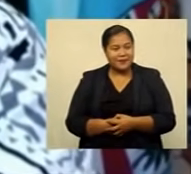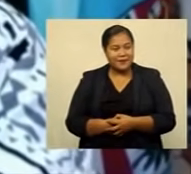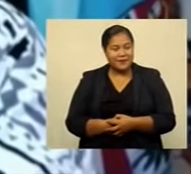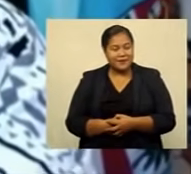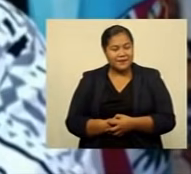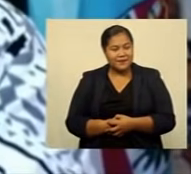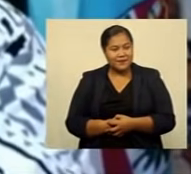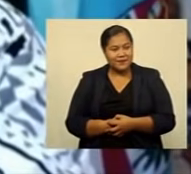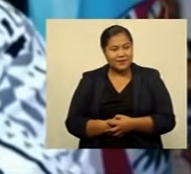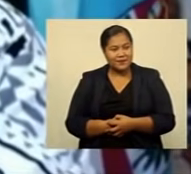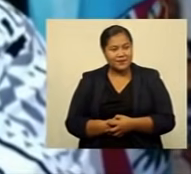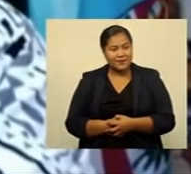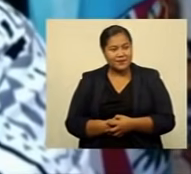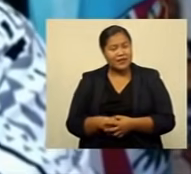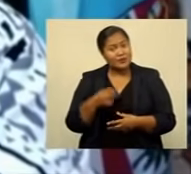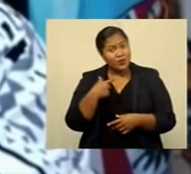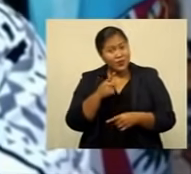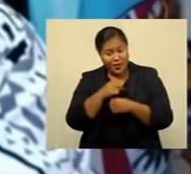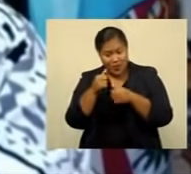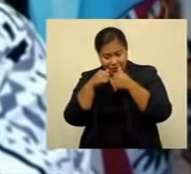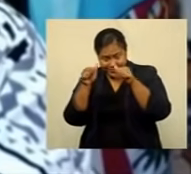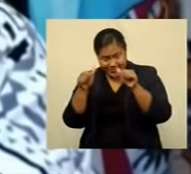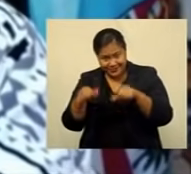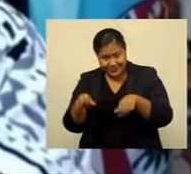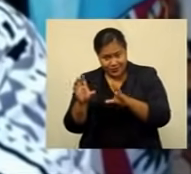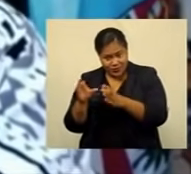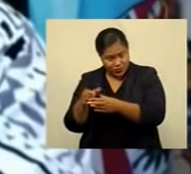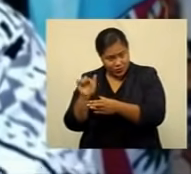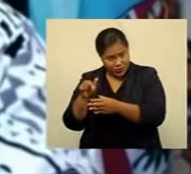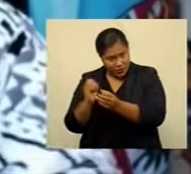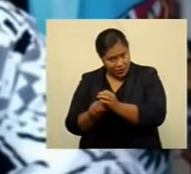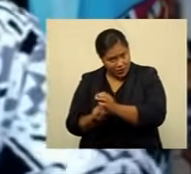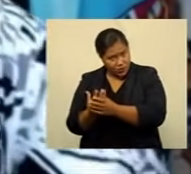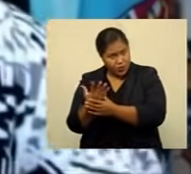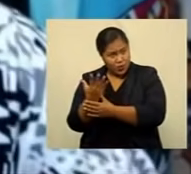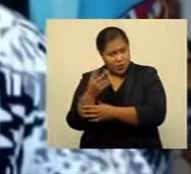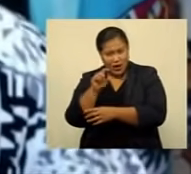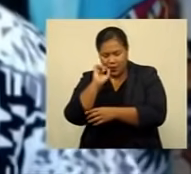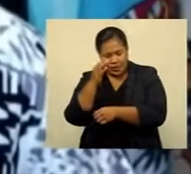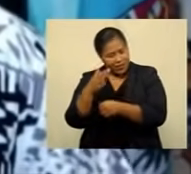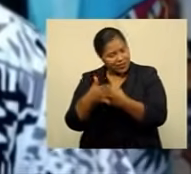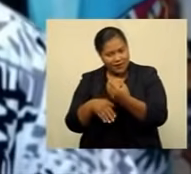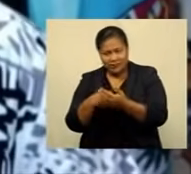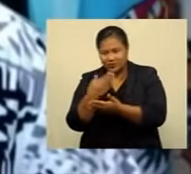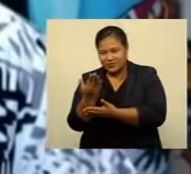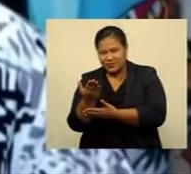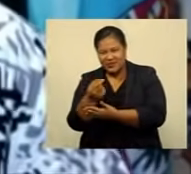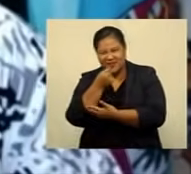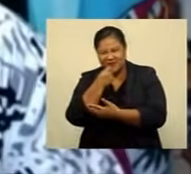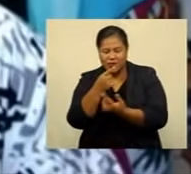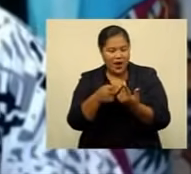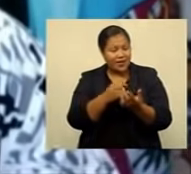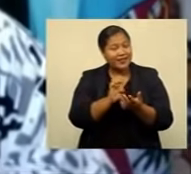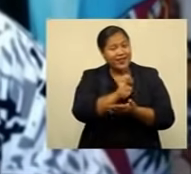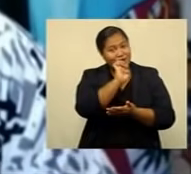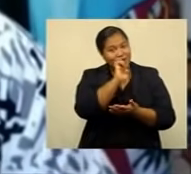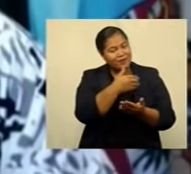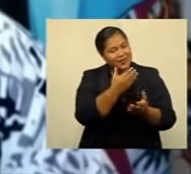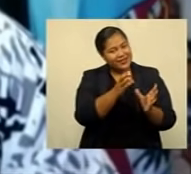our agriculture sector grows, we will not be overly dependent on a few economic sectors